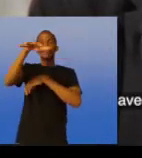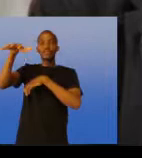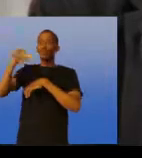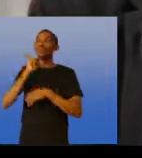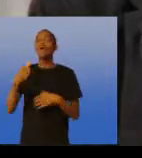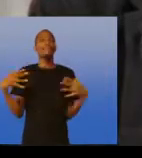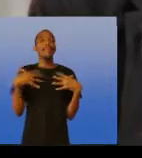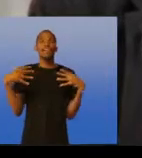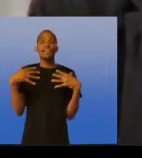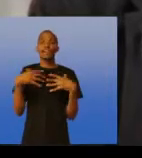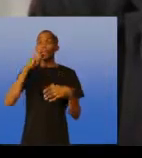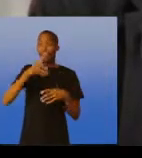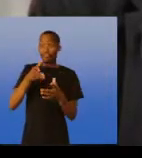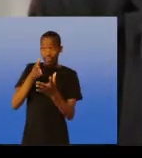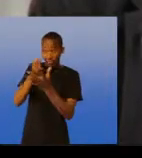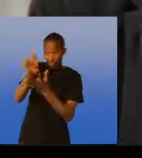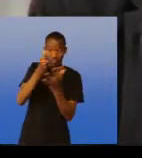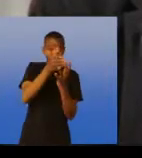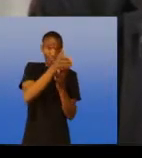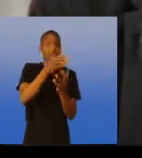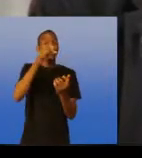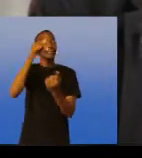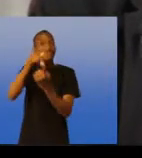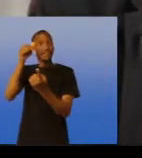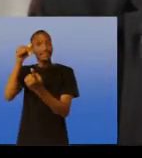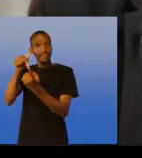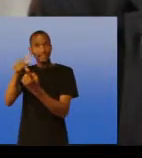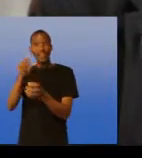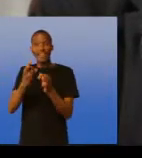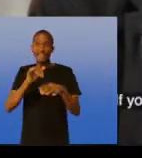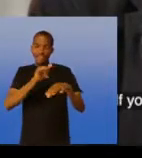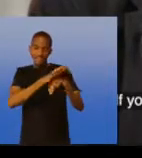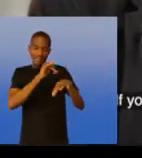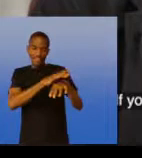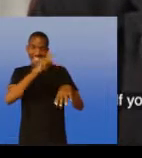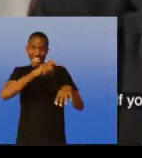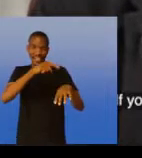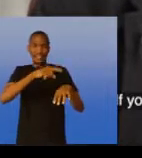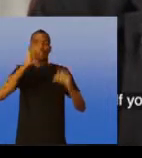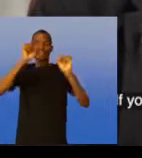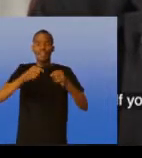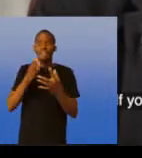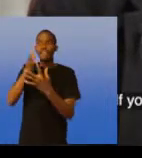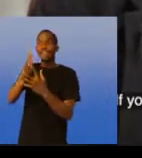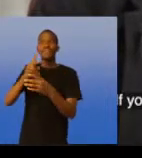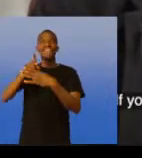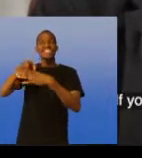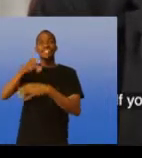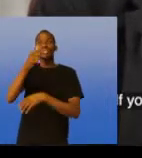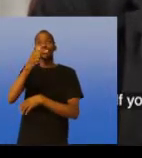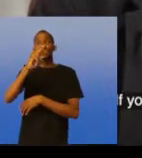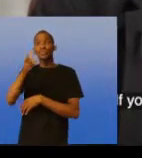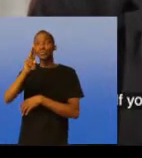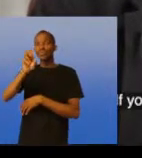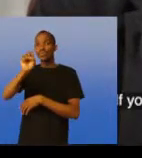sepe ba ye go thathoba ha ba bata kgakololo ba te go thusang bana ba ta bona